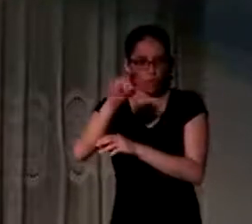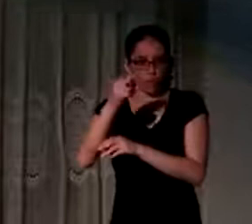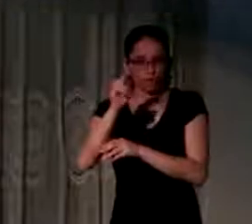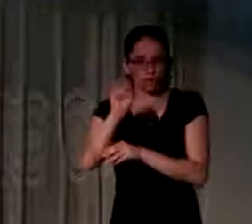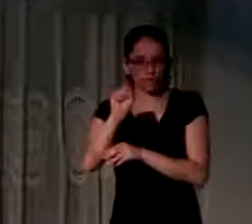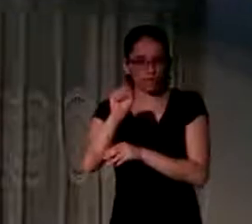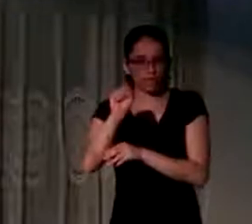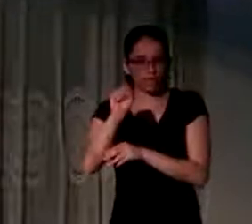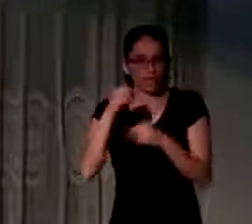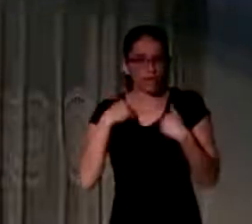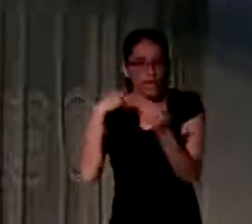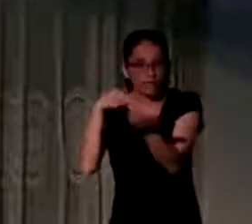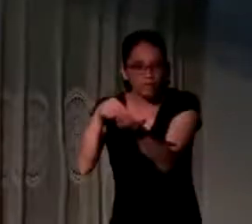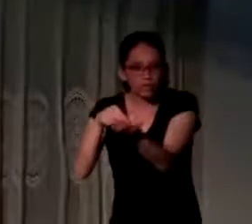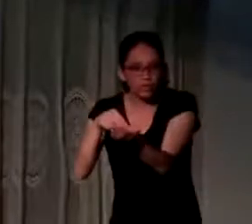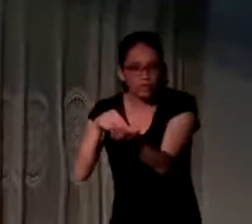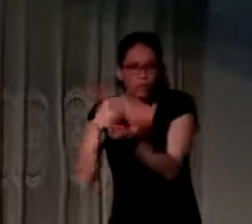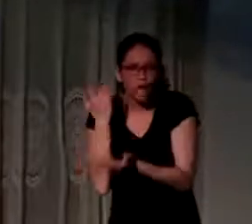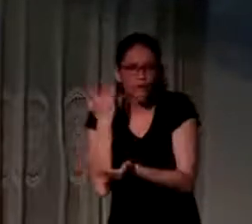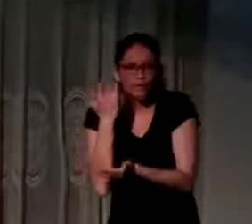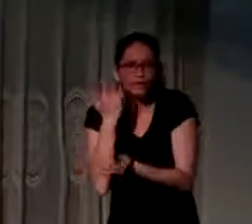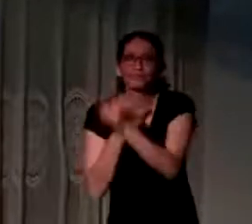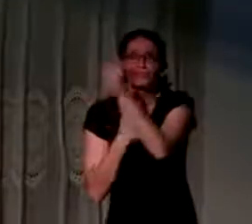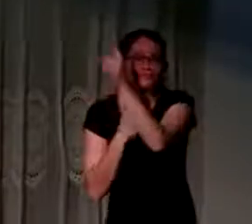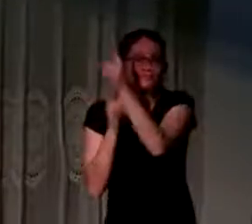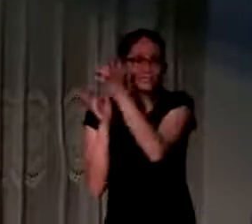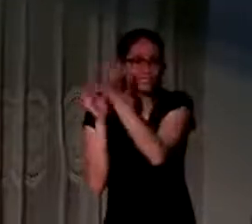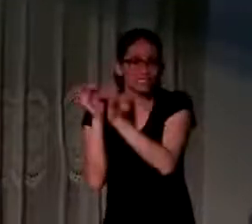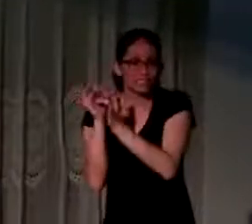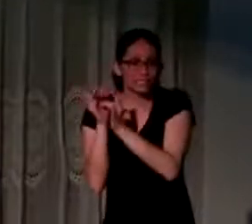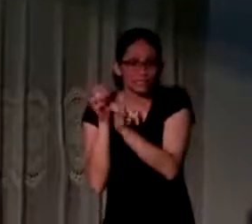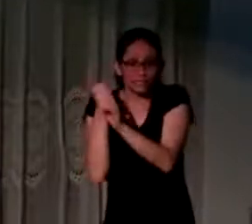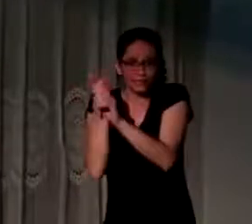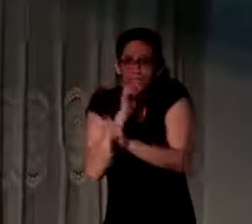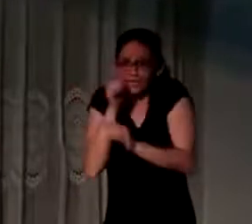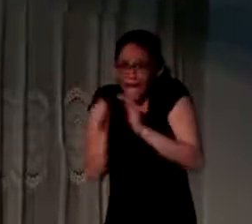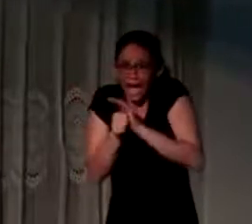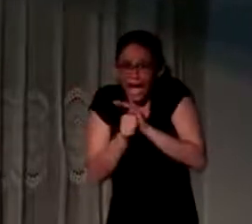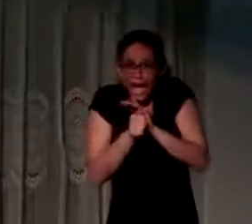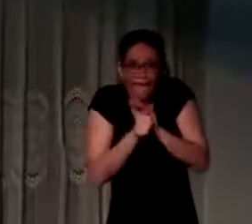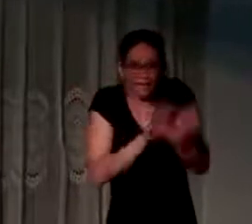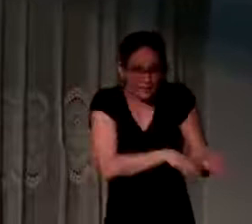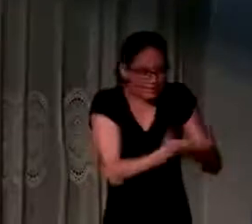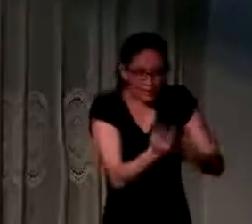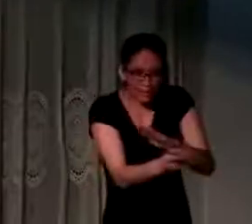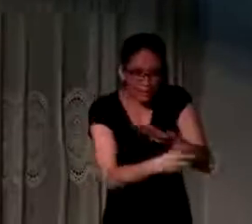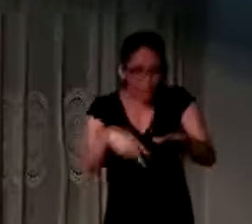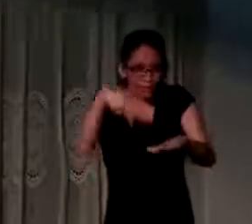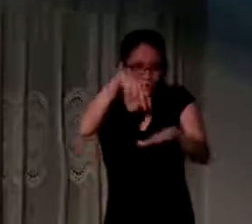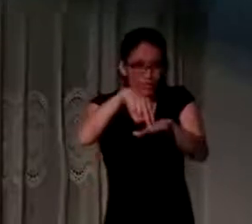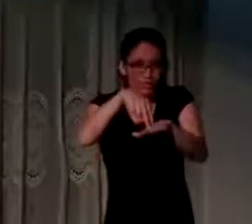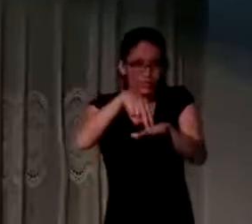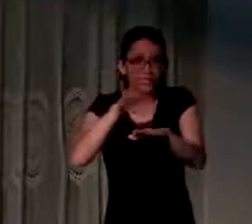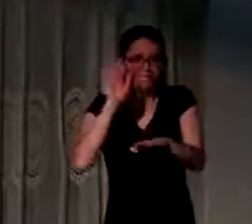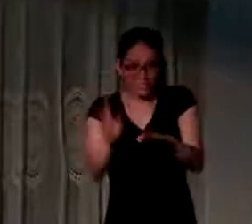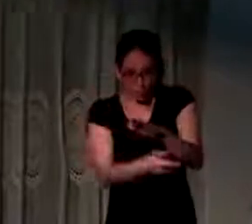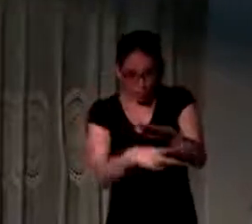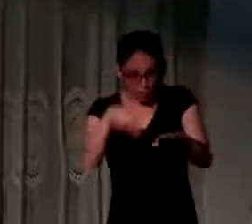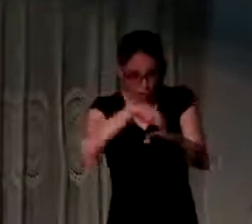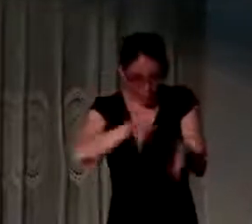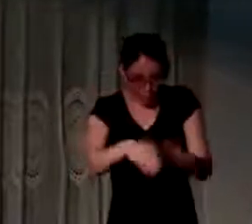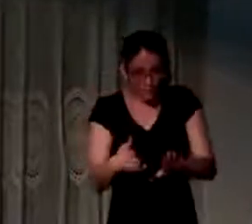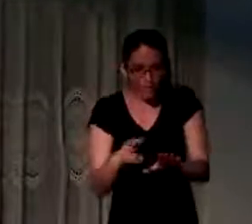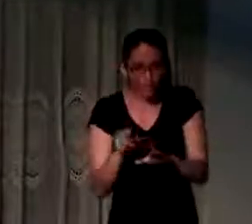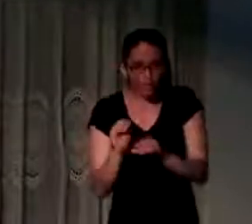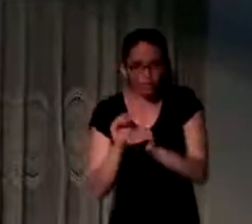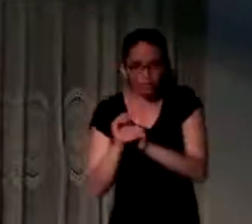nursing? Jesus. This thing was not done in a corner. It has affected you and everything